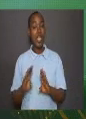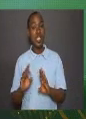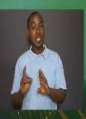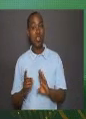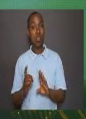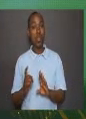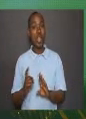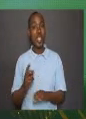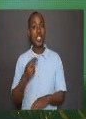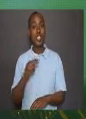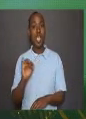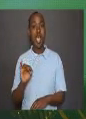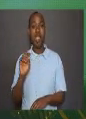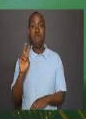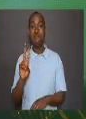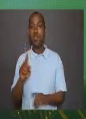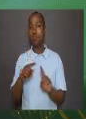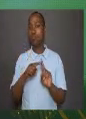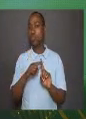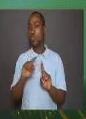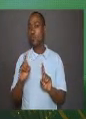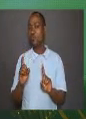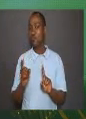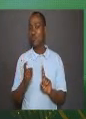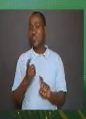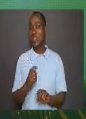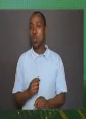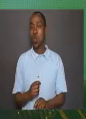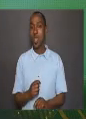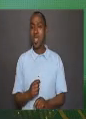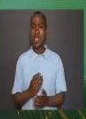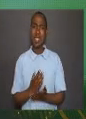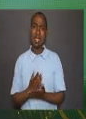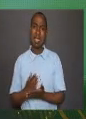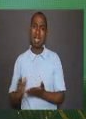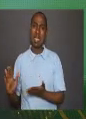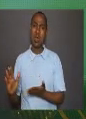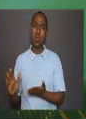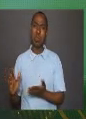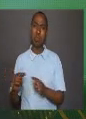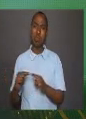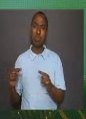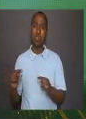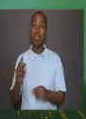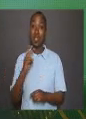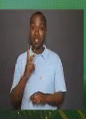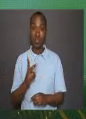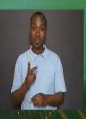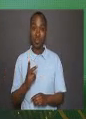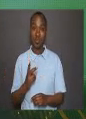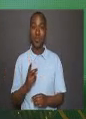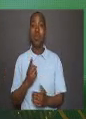who was HIV positive being discriminated against? Share